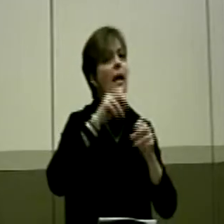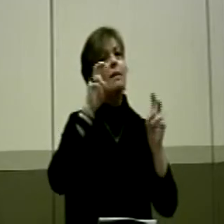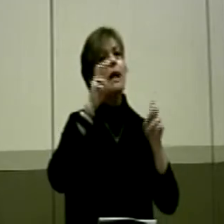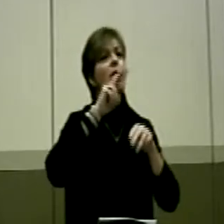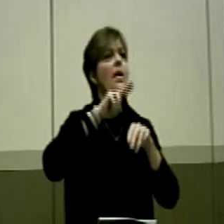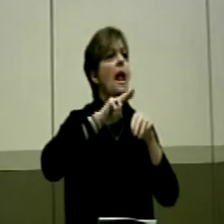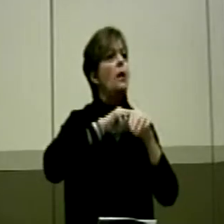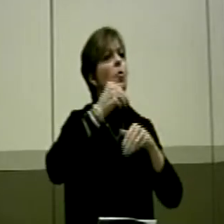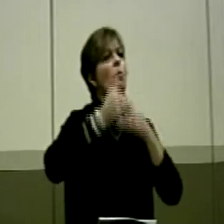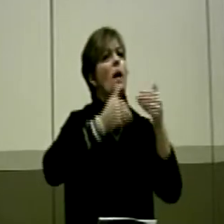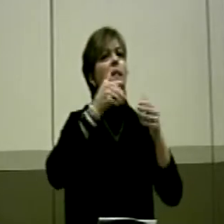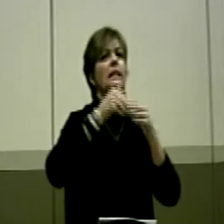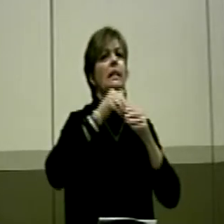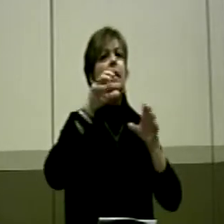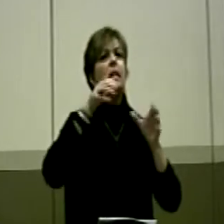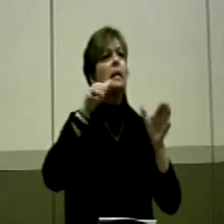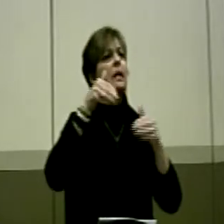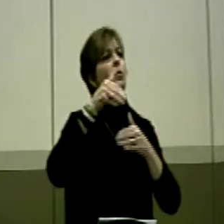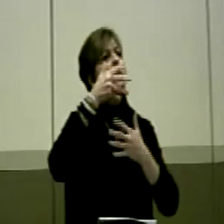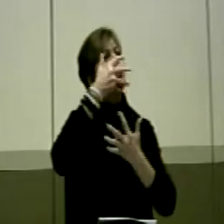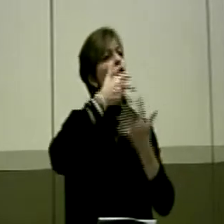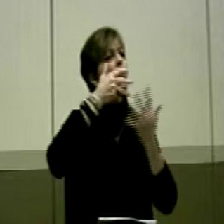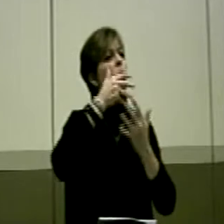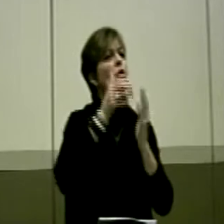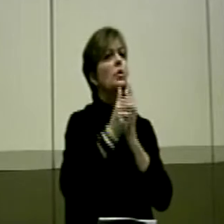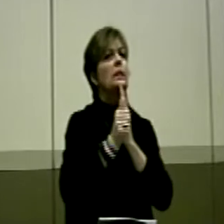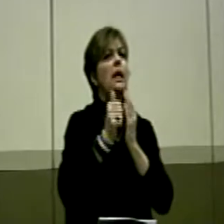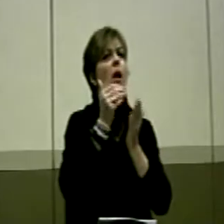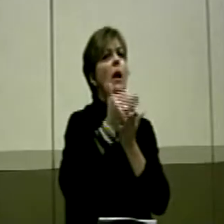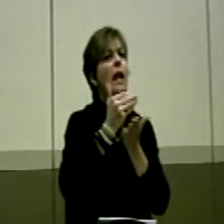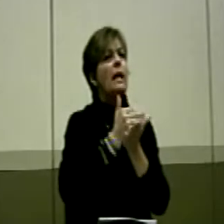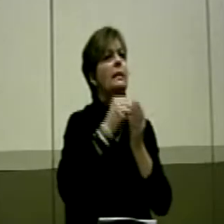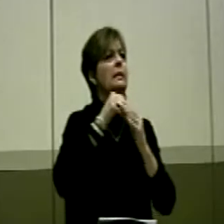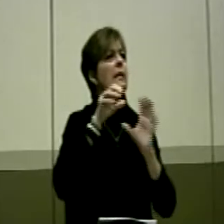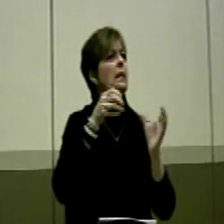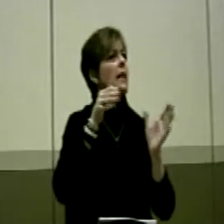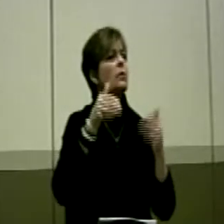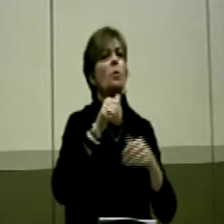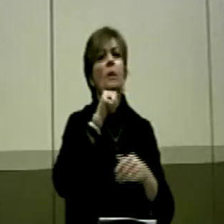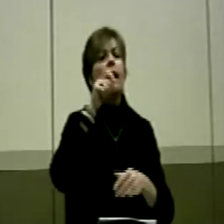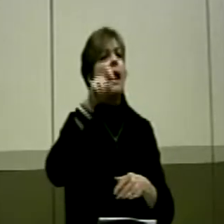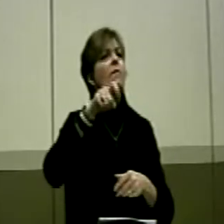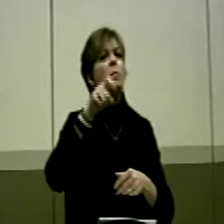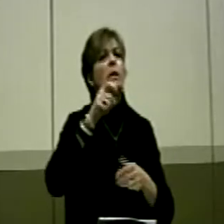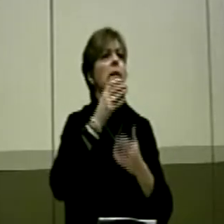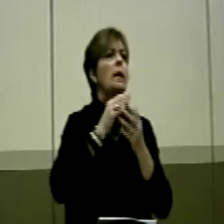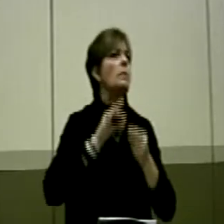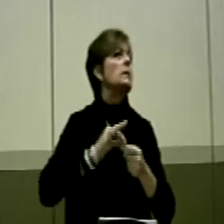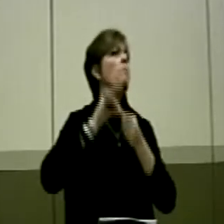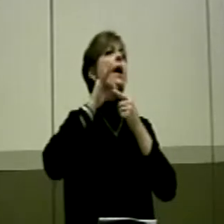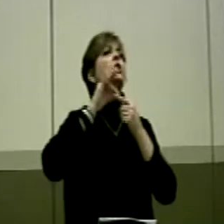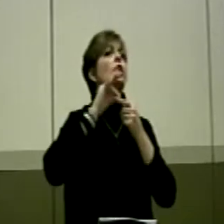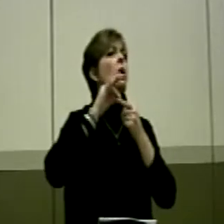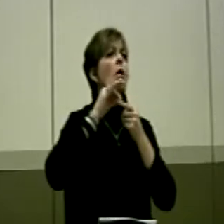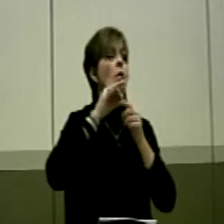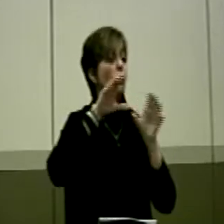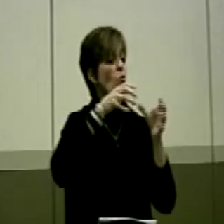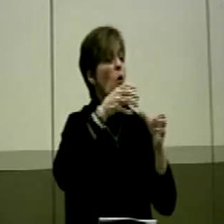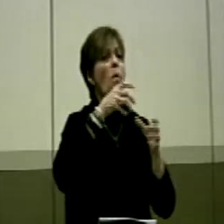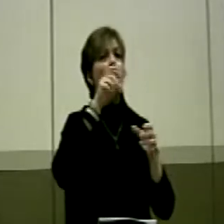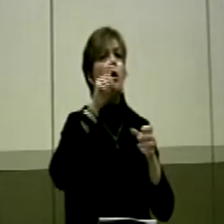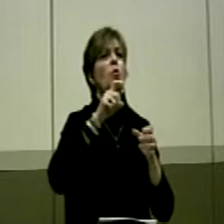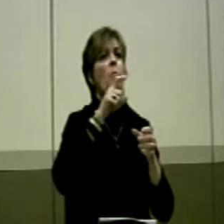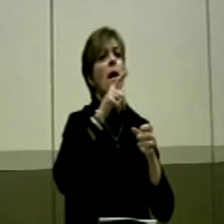lessons like in the classroom. It doesn't have to be some special pull-out group, for like kids with behavior problems.